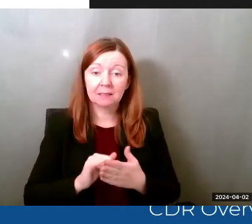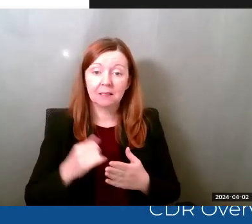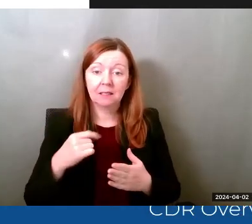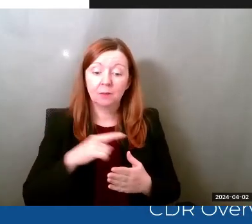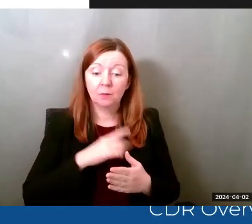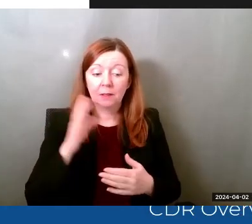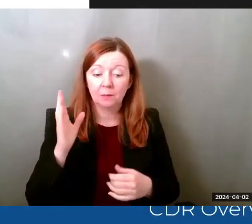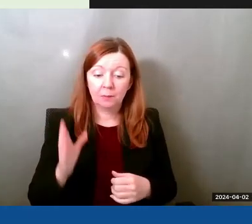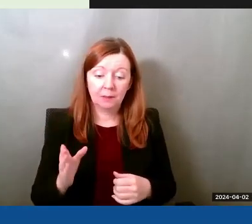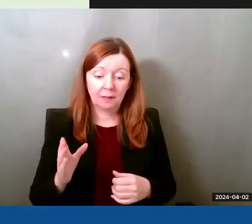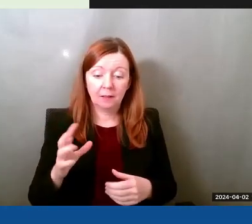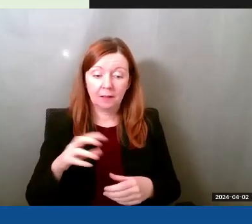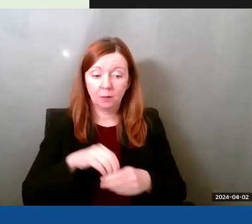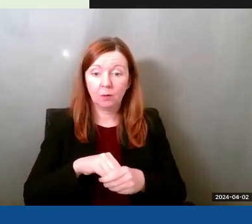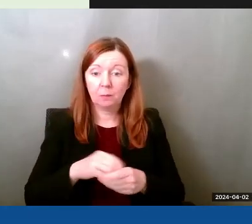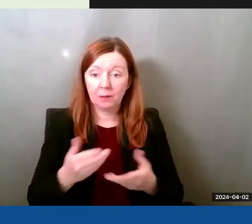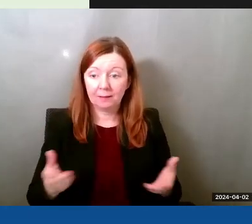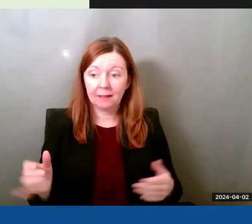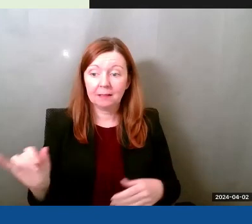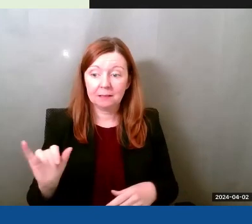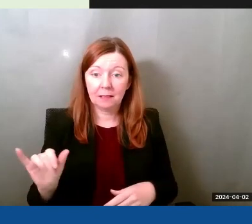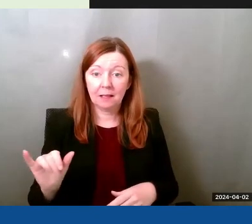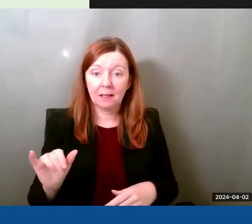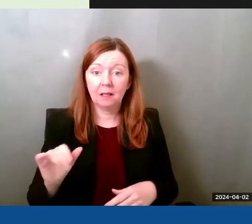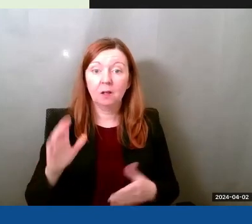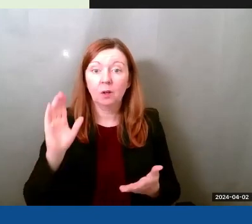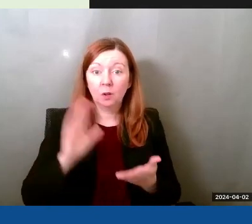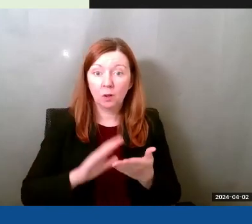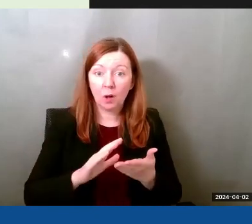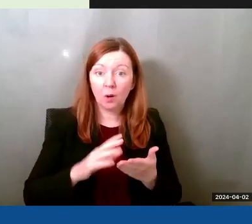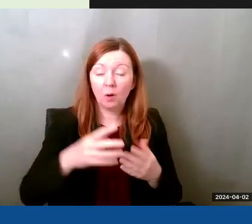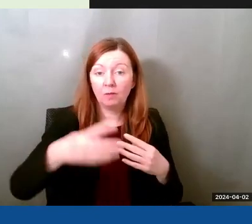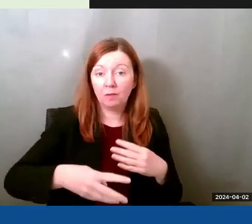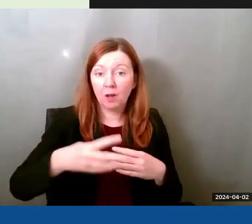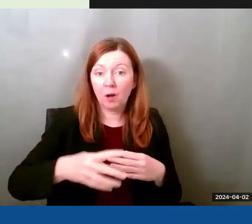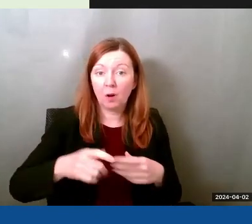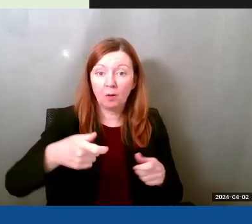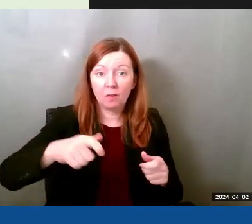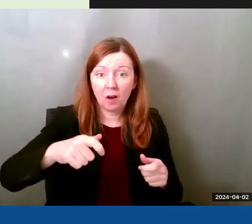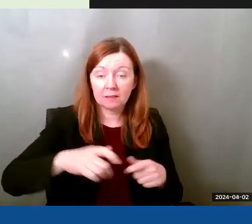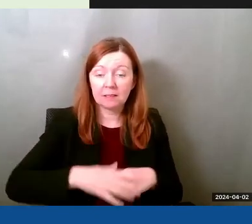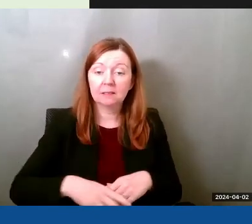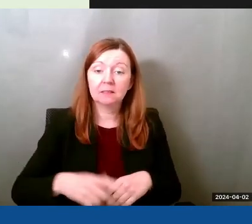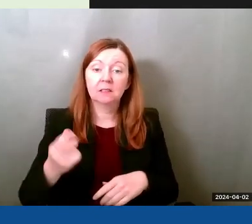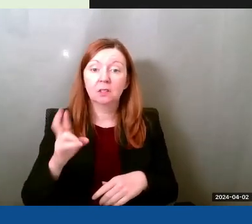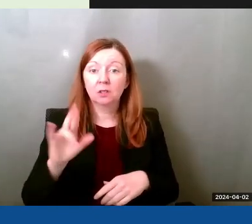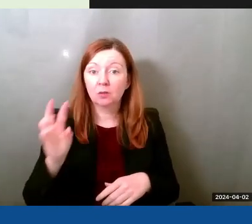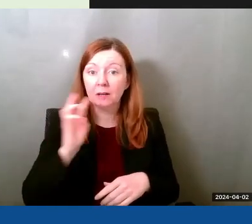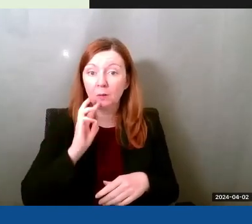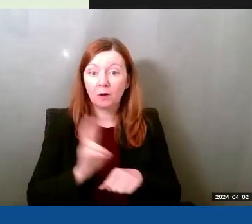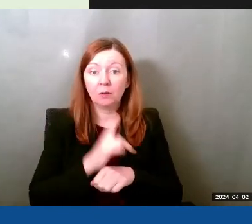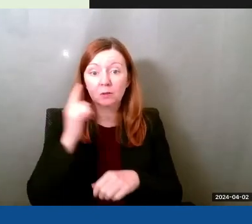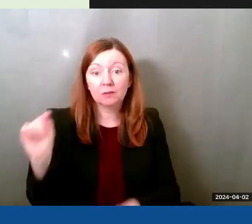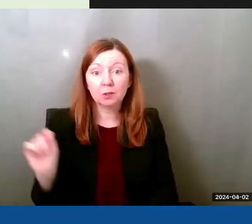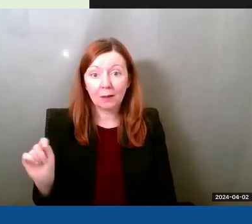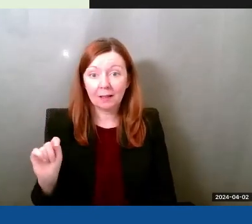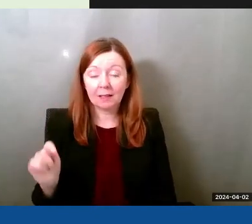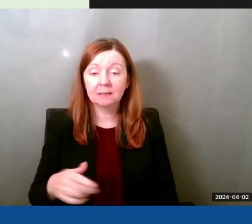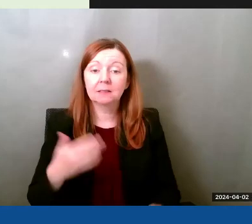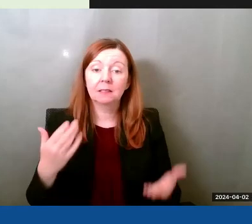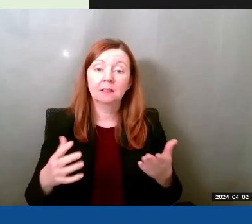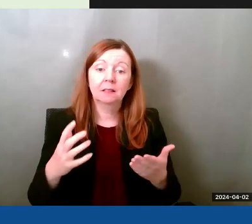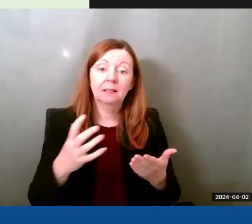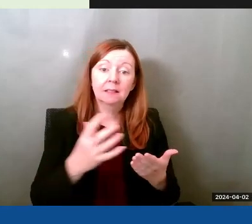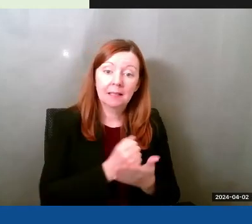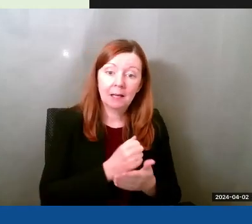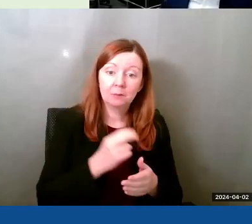we're going to incorporate things like low flow faucets, potentially gray water use for toilets, and possibly capture and